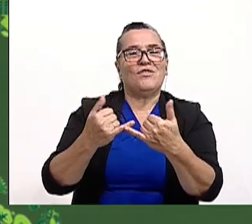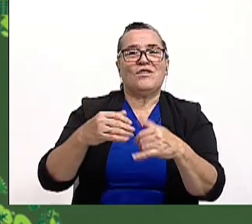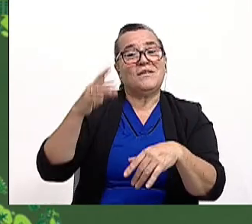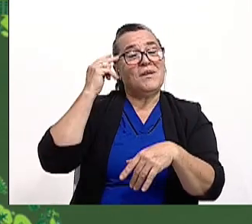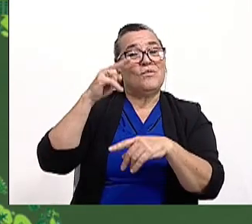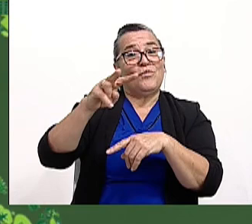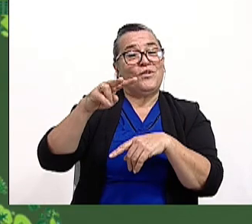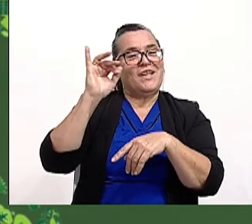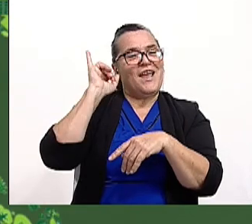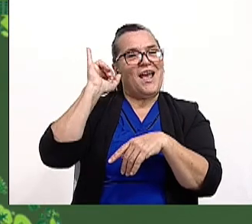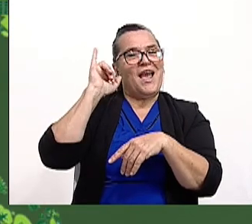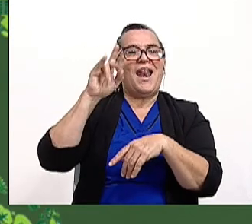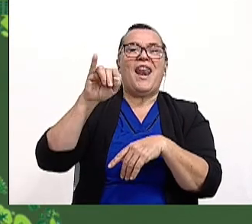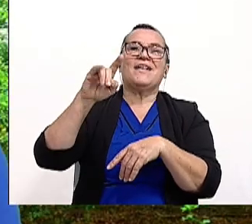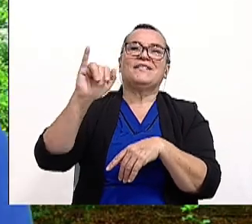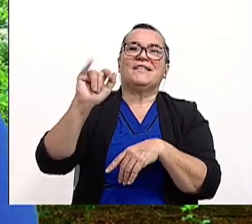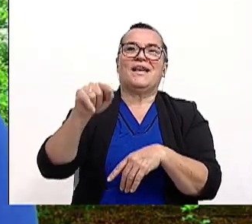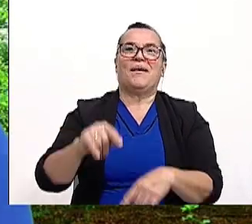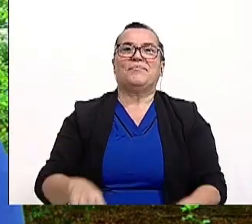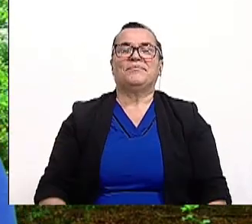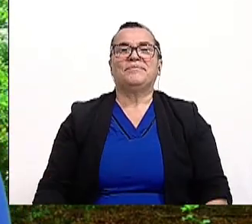Nazira.